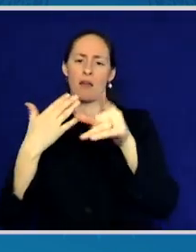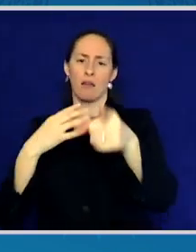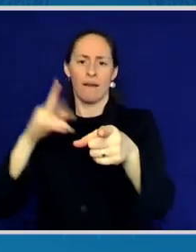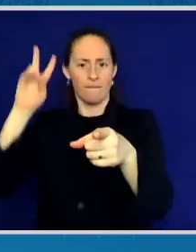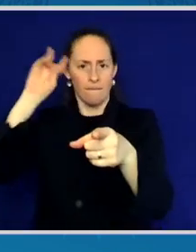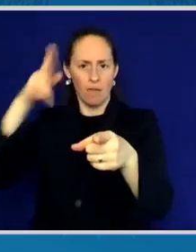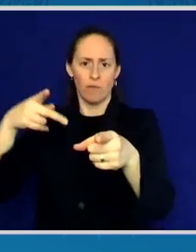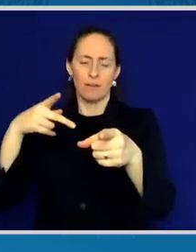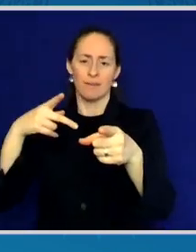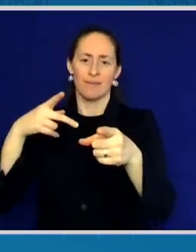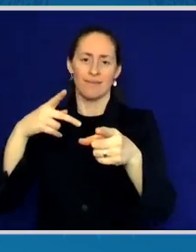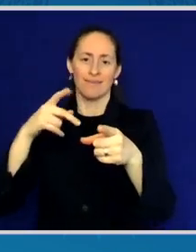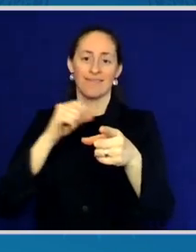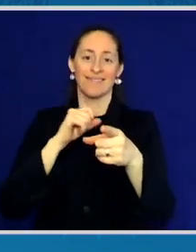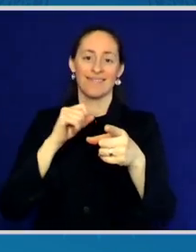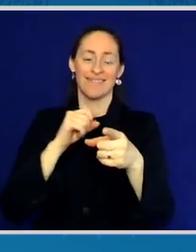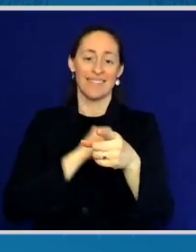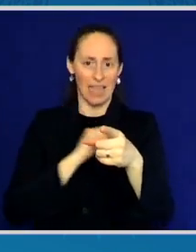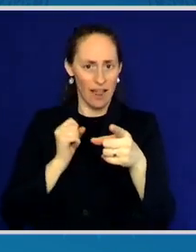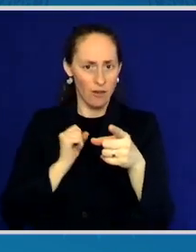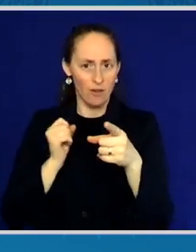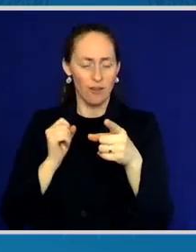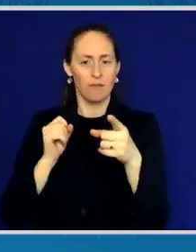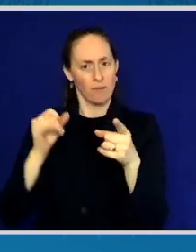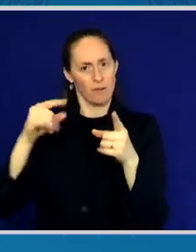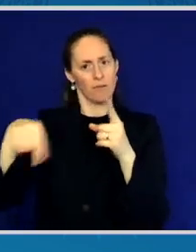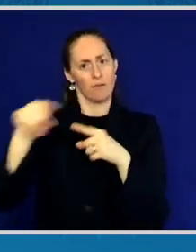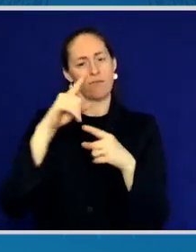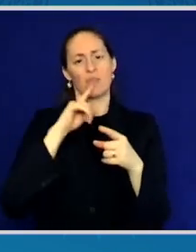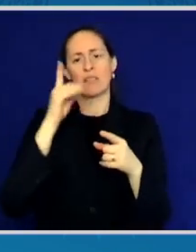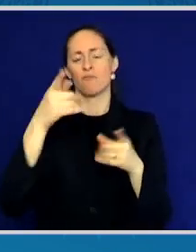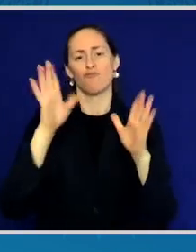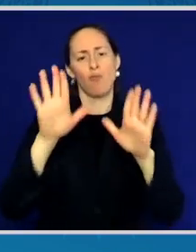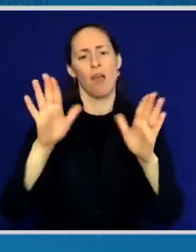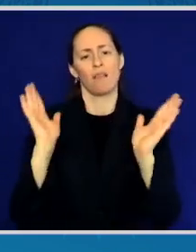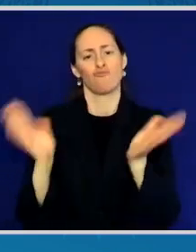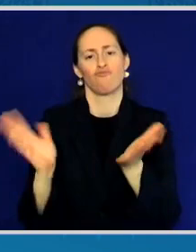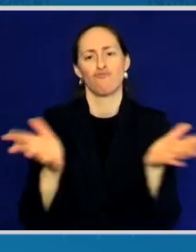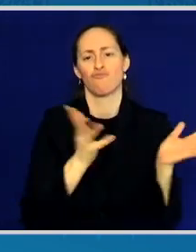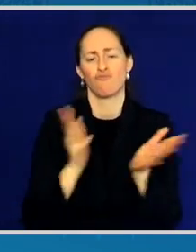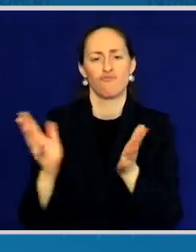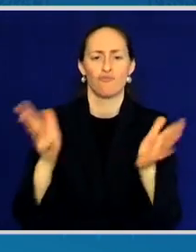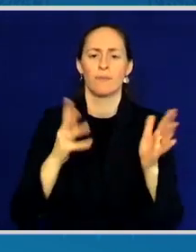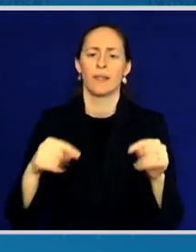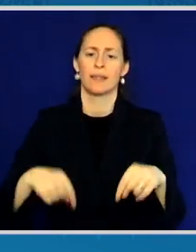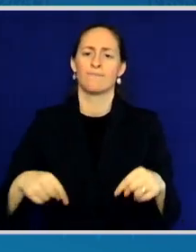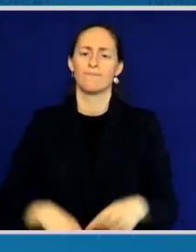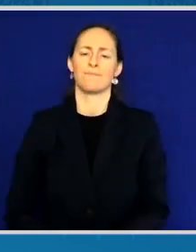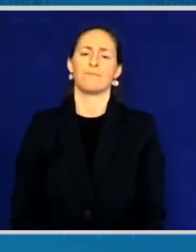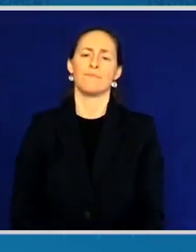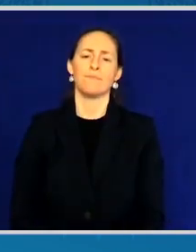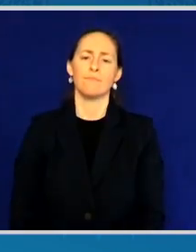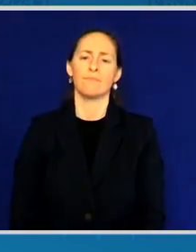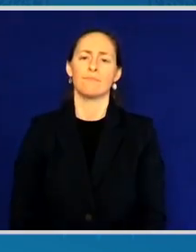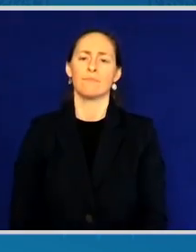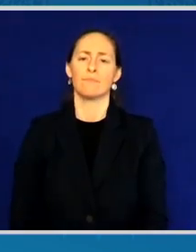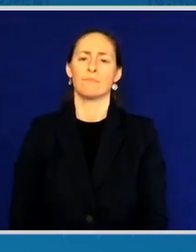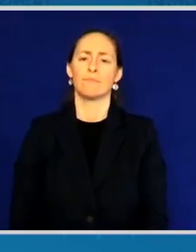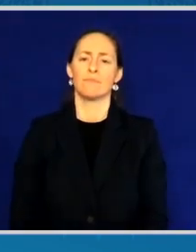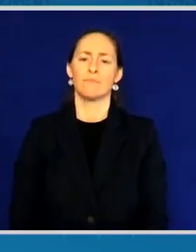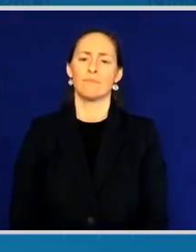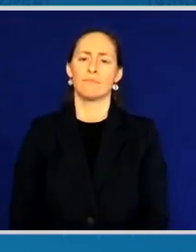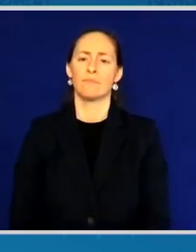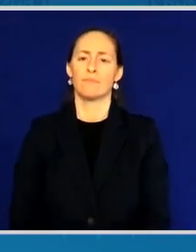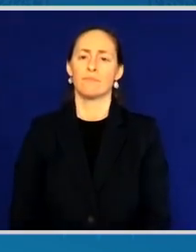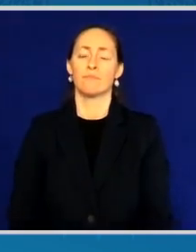being here so much. This is really great conversation. So for even those who won't use public transport, who don't